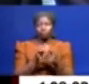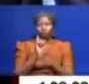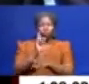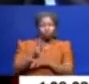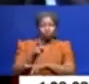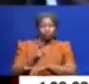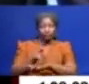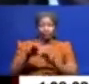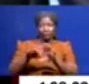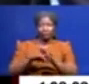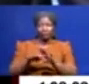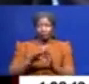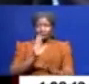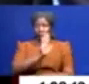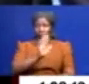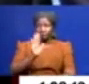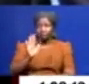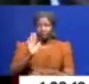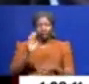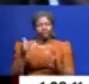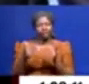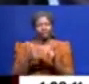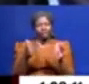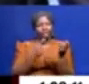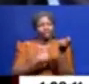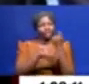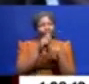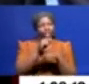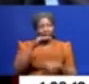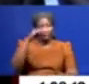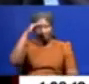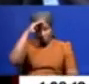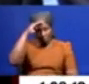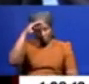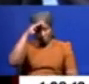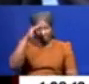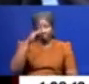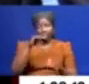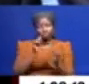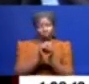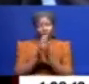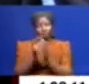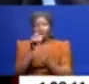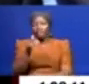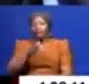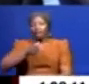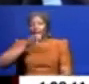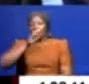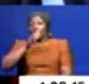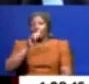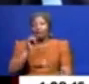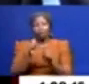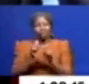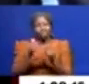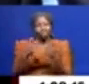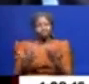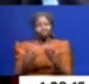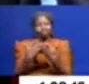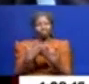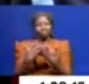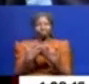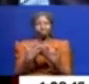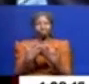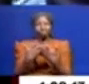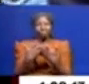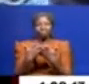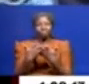against selling out liquor and other drinks that do not they fall short of the